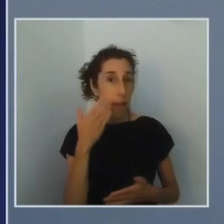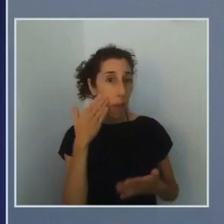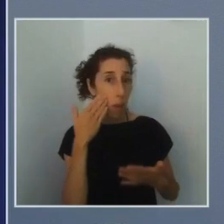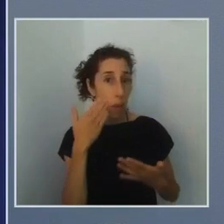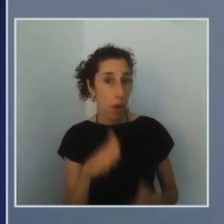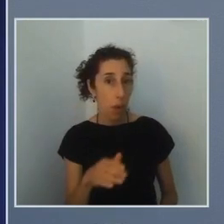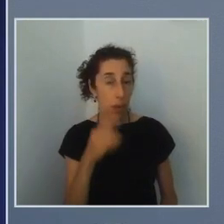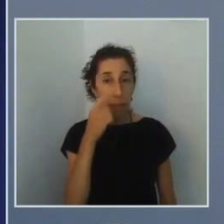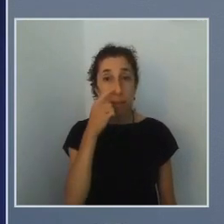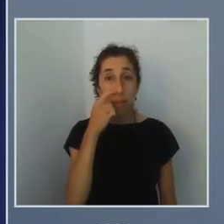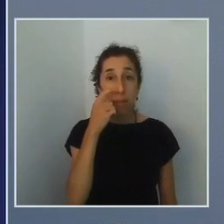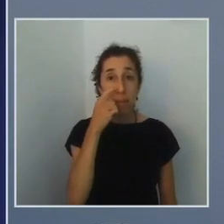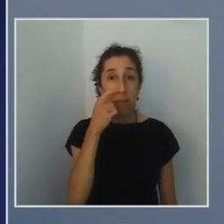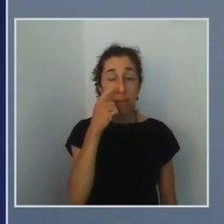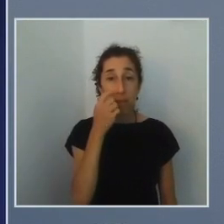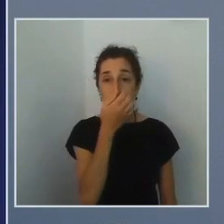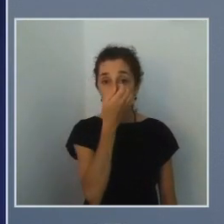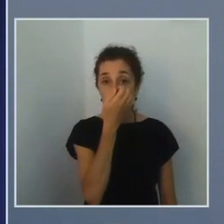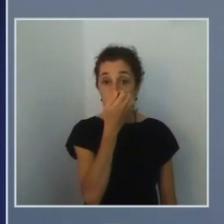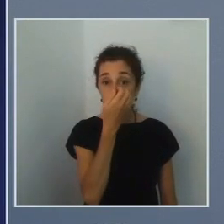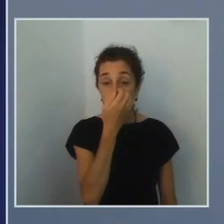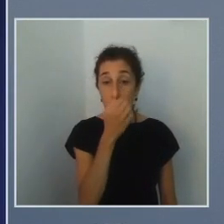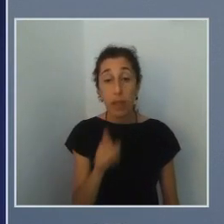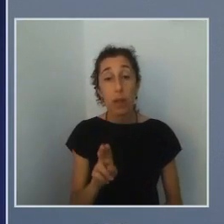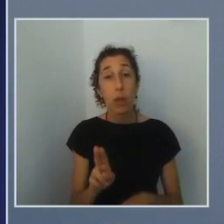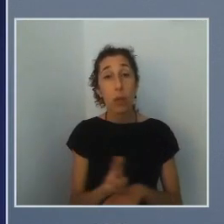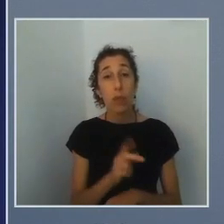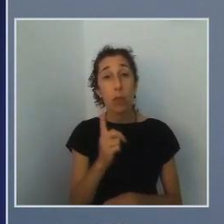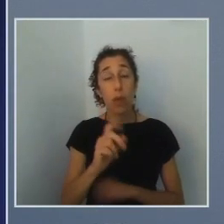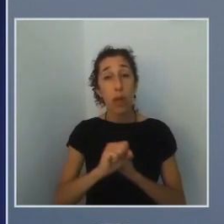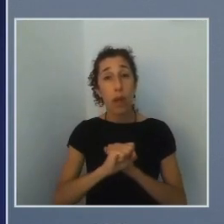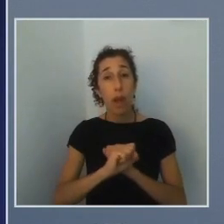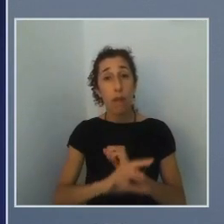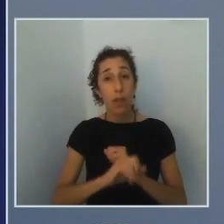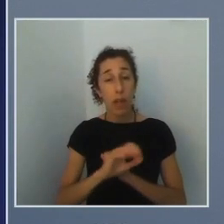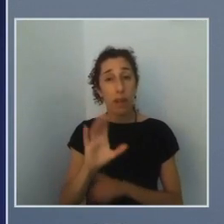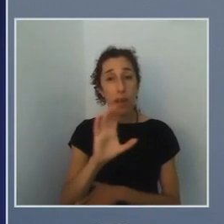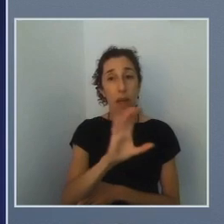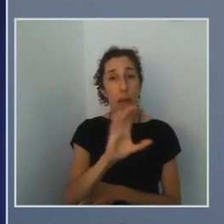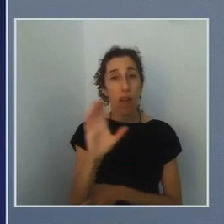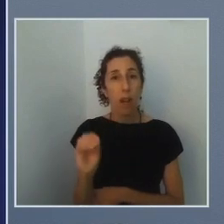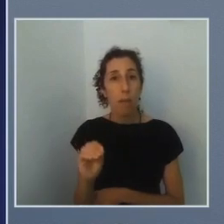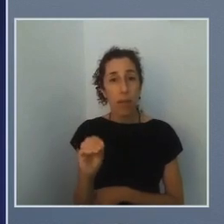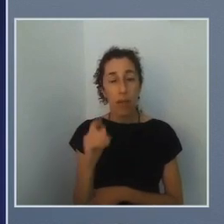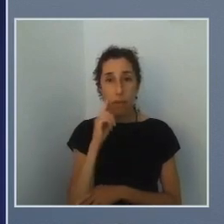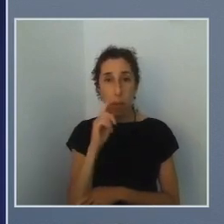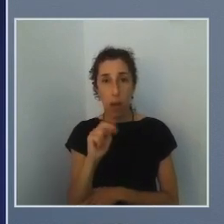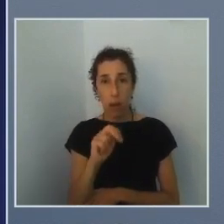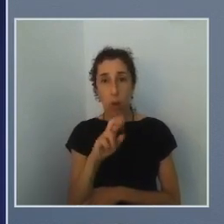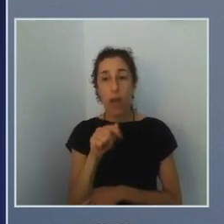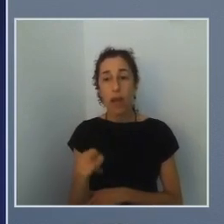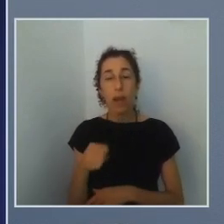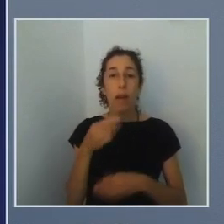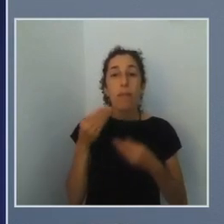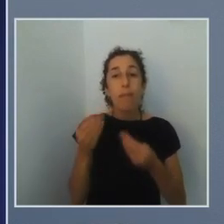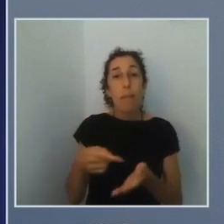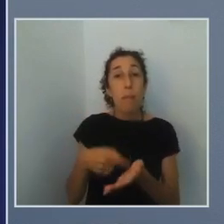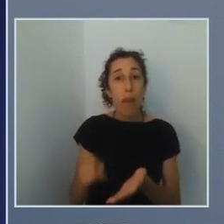the NRA's longtime advertising firm, had a practice whereby Ackerman McQueen would pay for